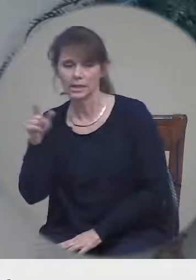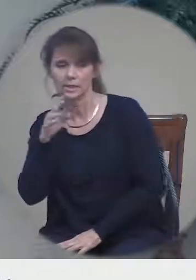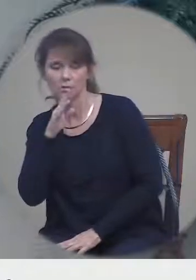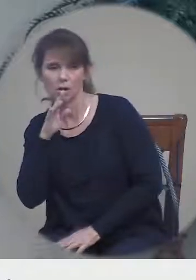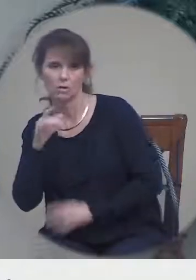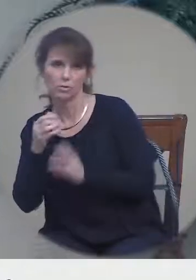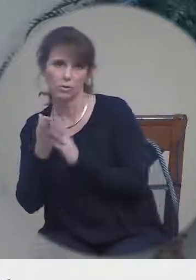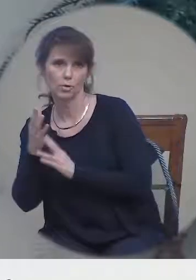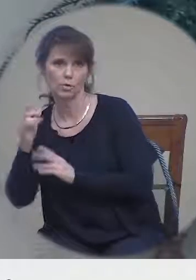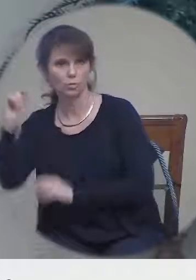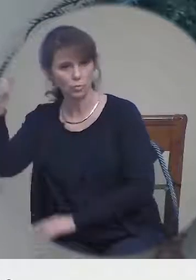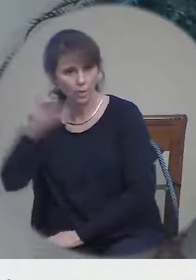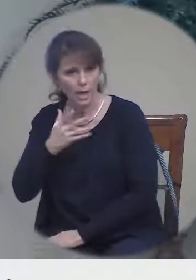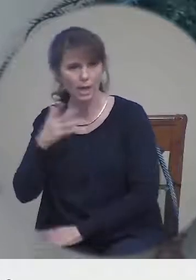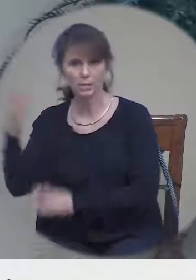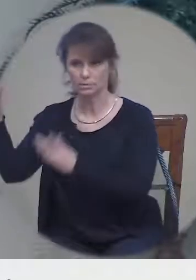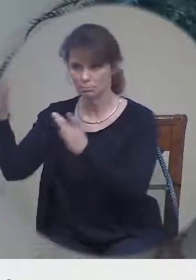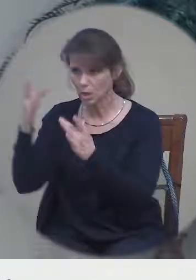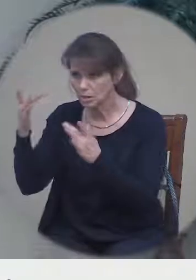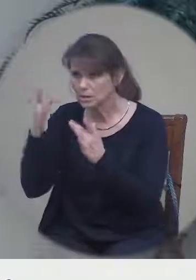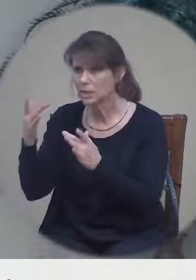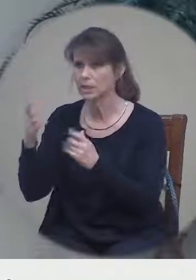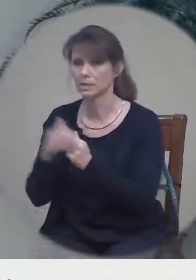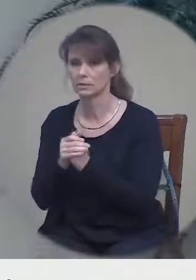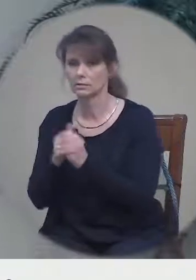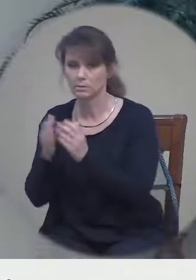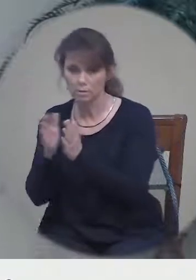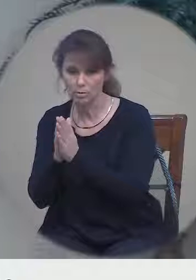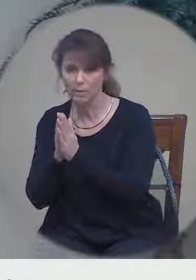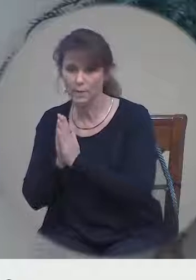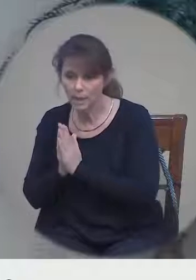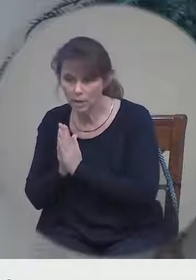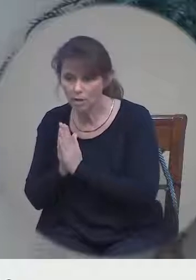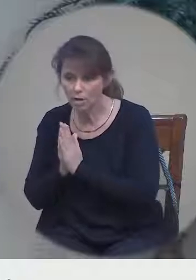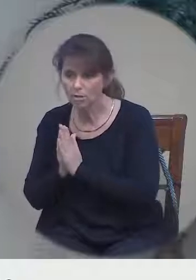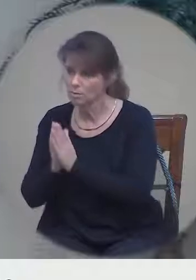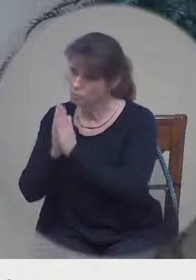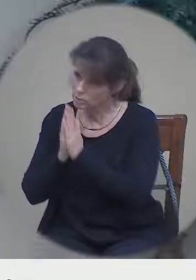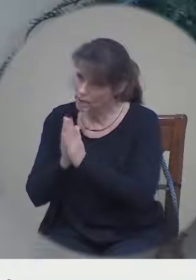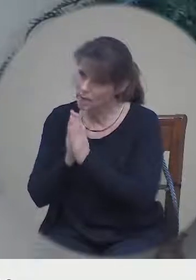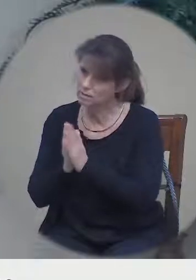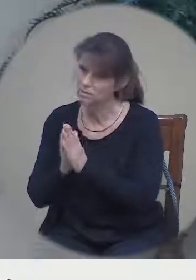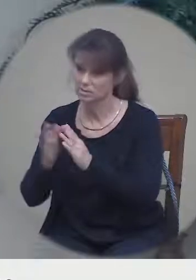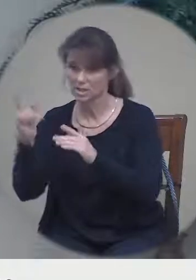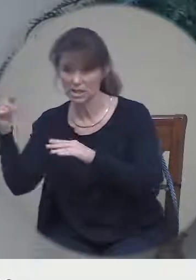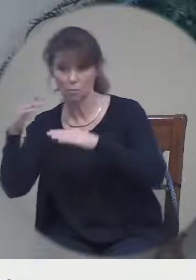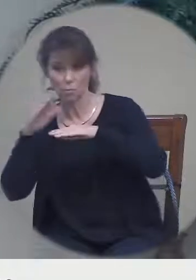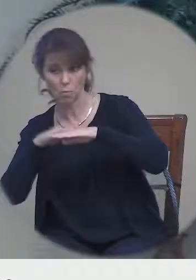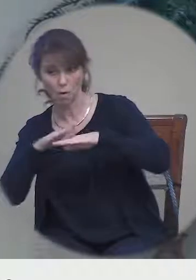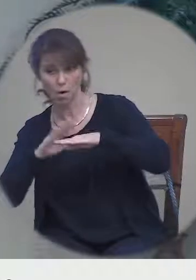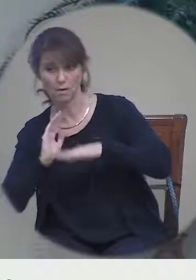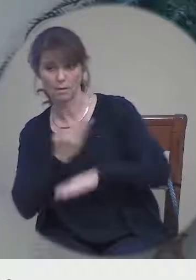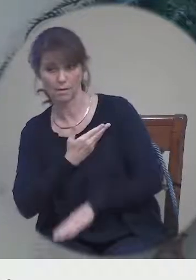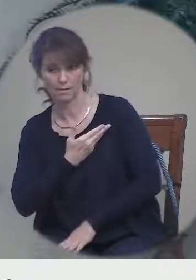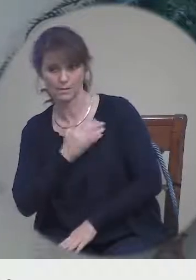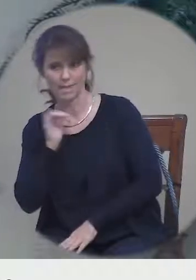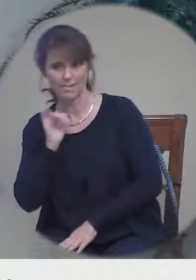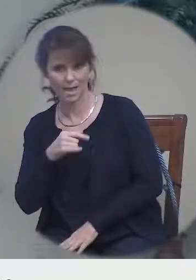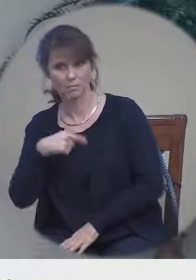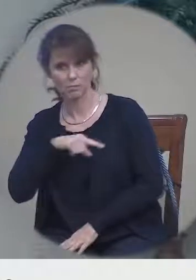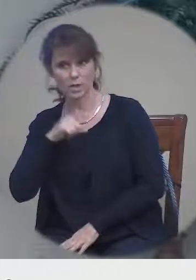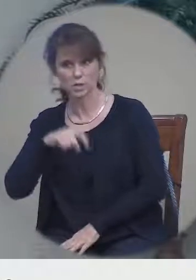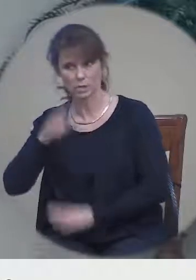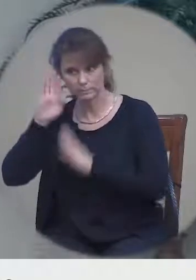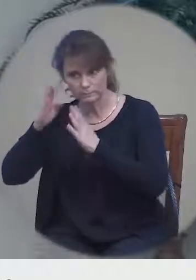mercy, through invitation, through appeal, through warnings, and we need to take heed